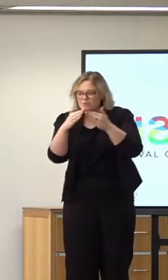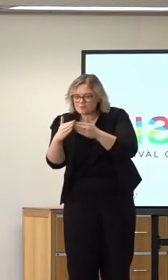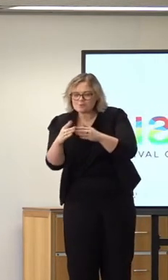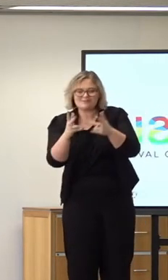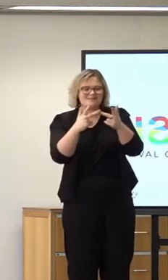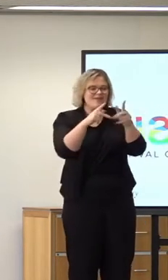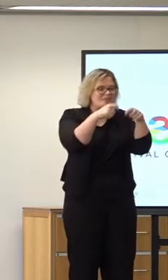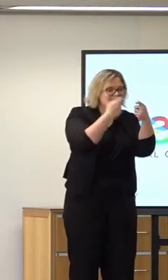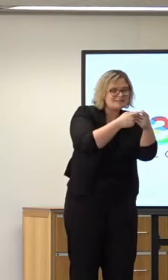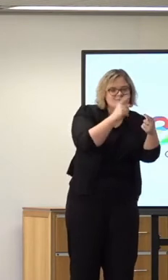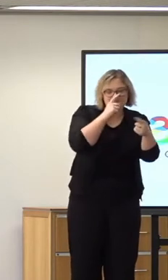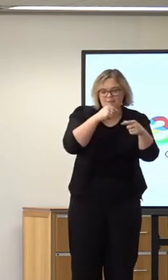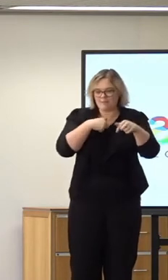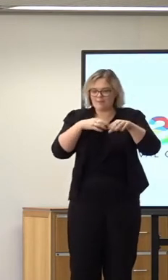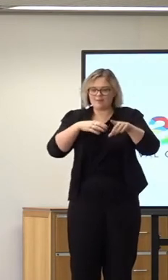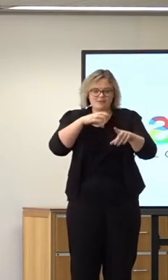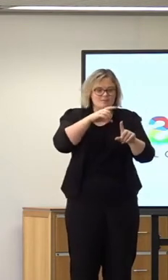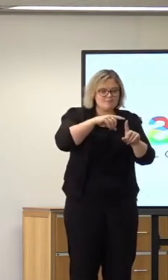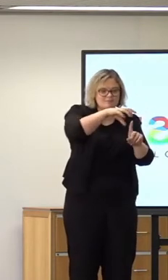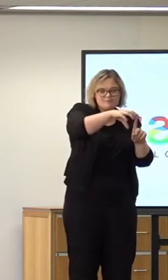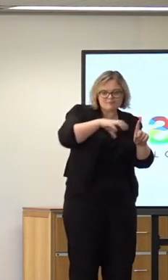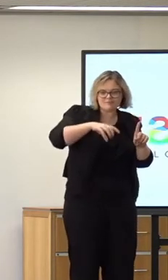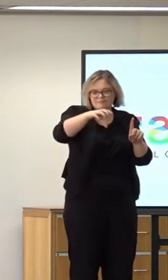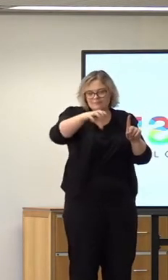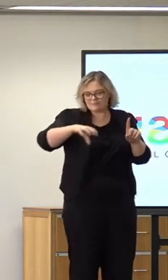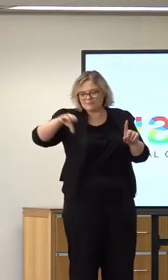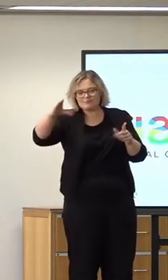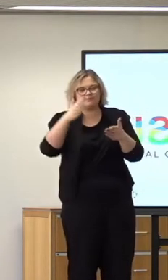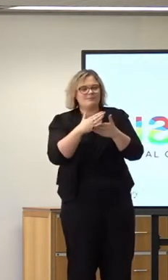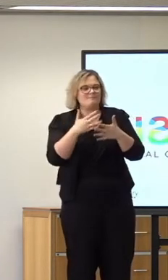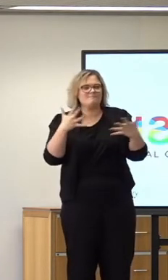teams of people. So it really has been a very sort of